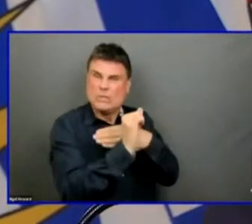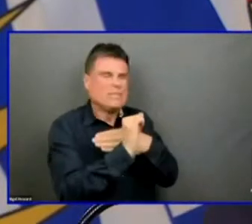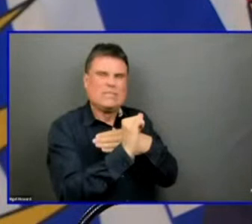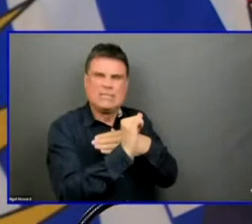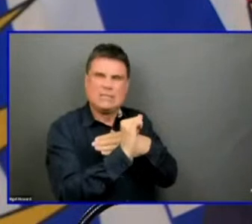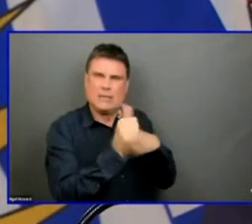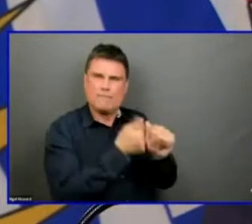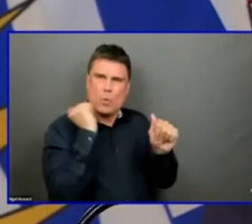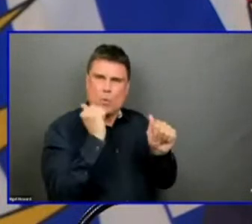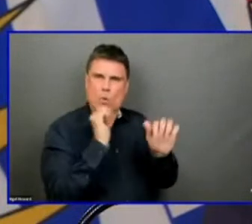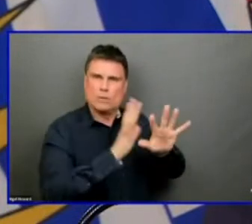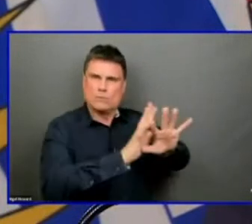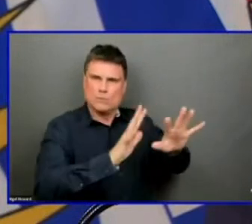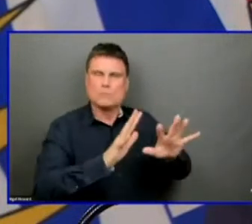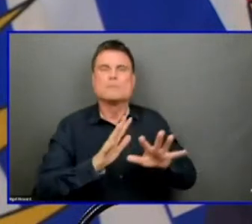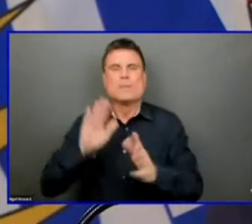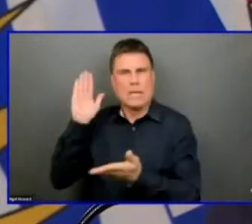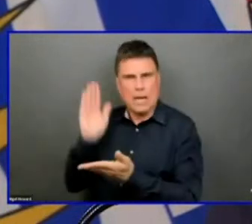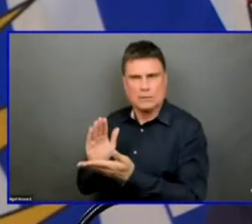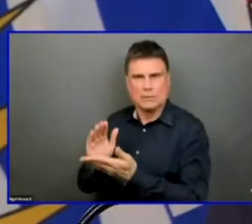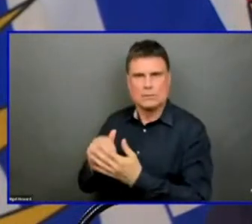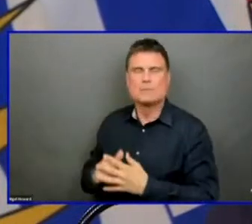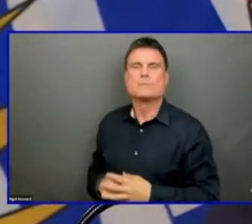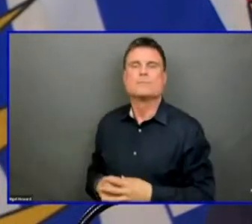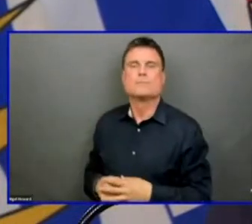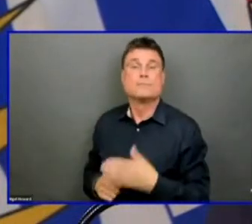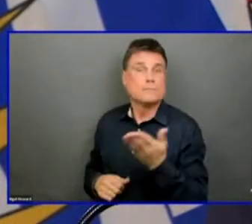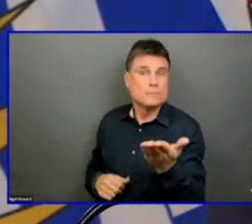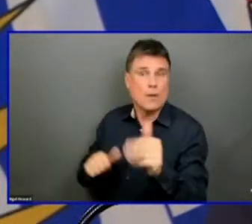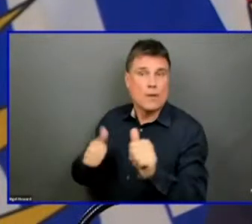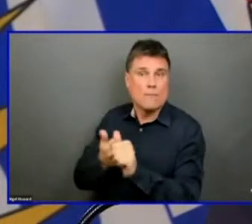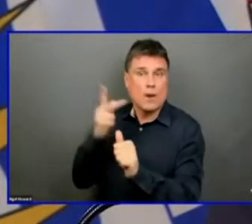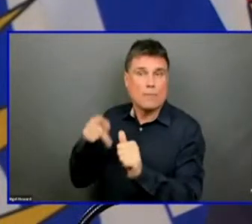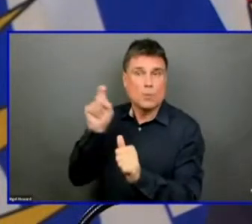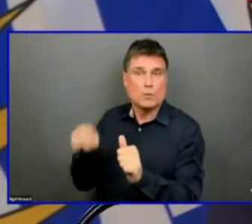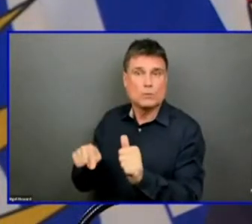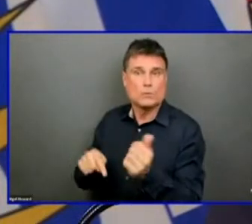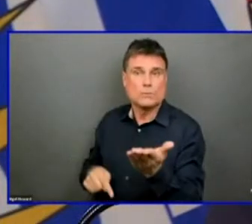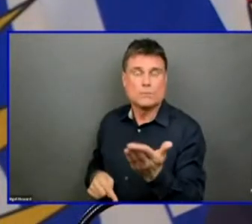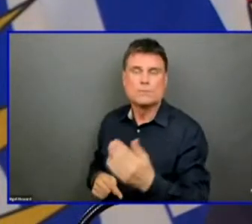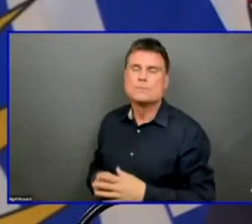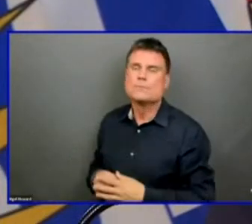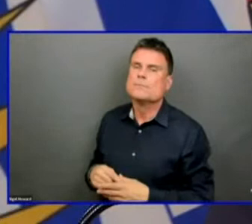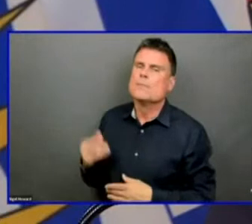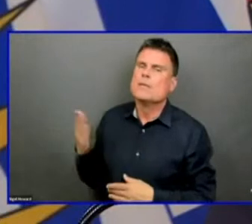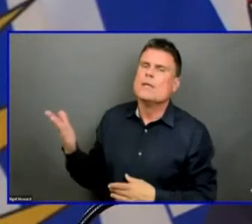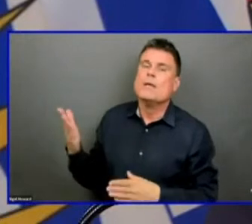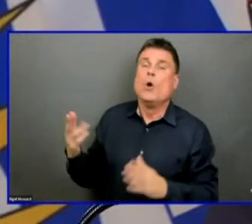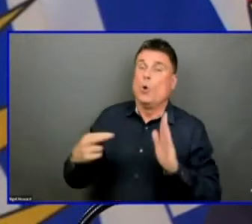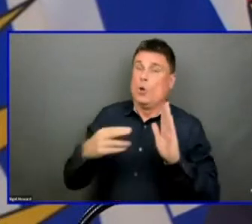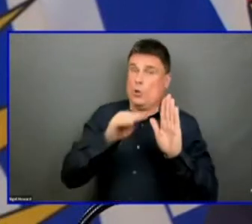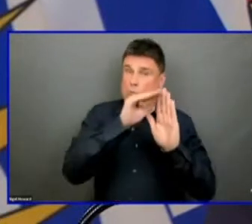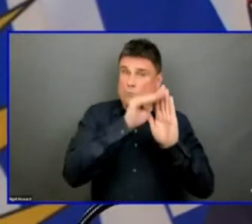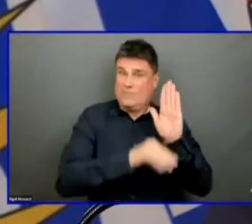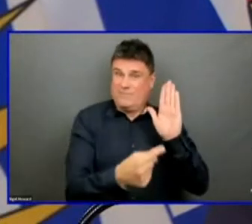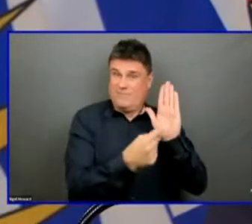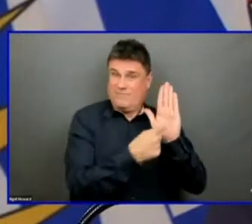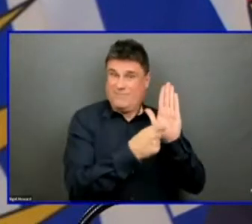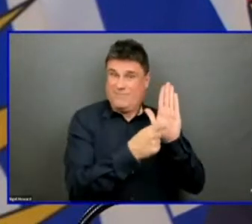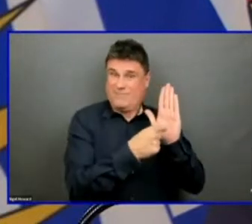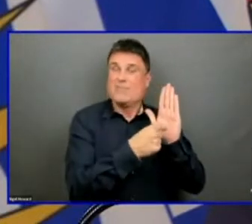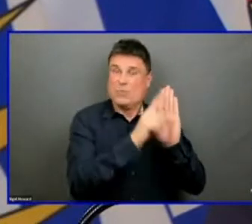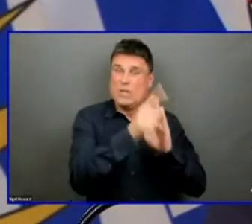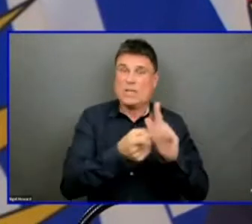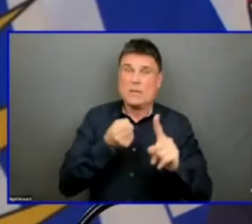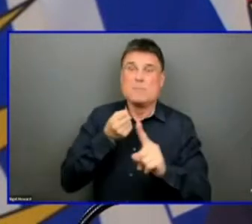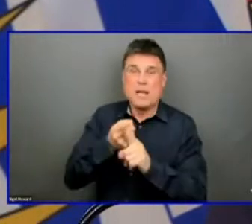affecting people's day-to-day lives in terms of social gatherings have been in place since November. What exactly